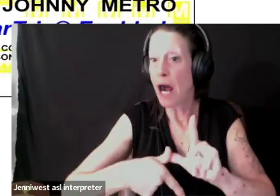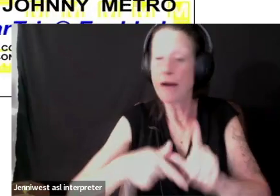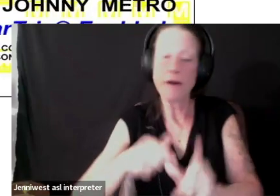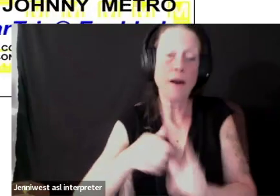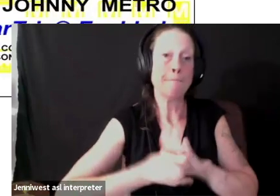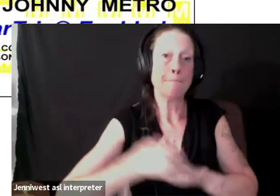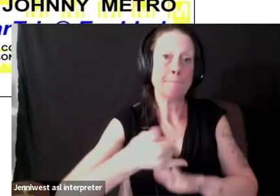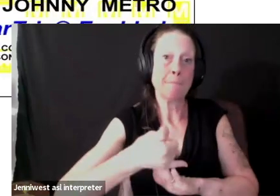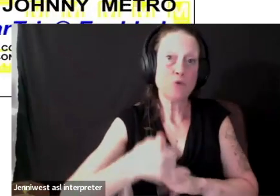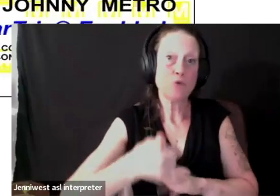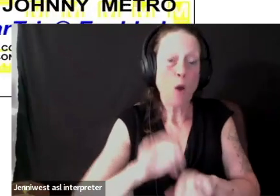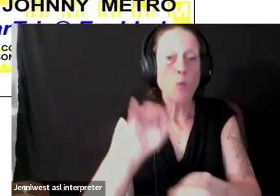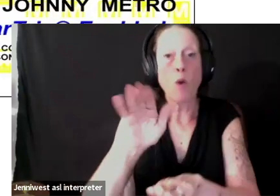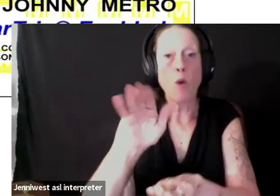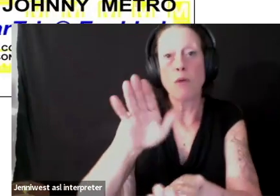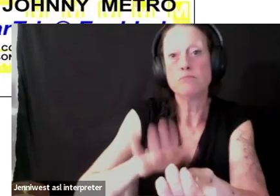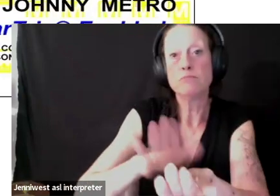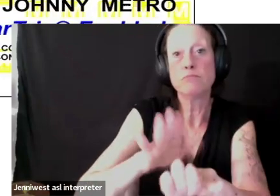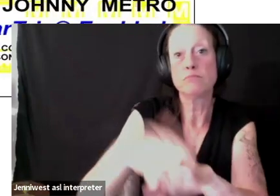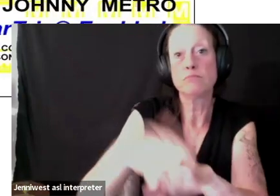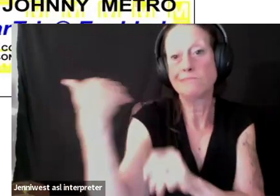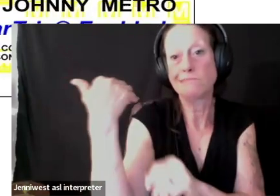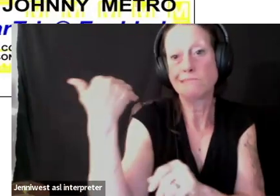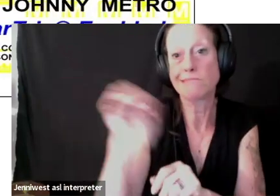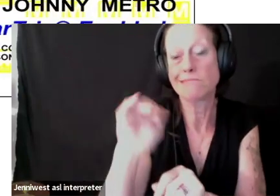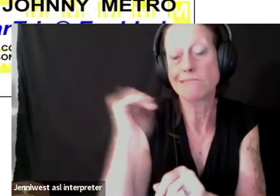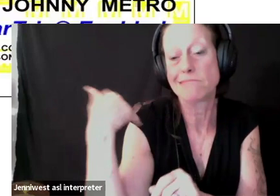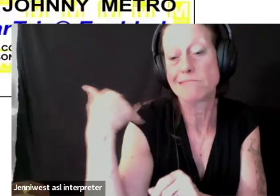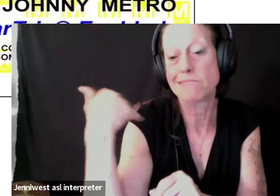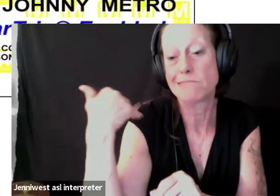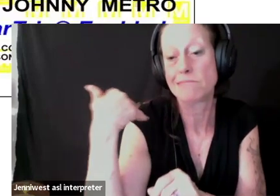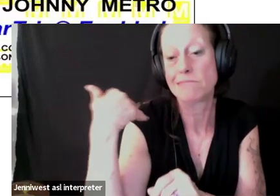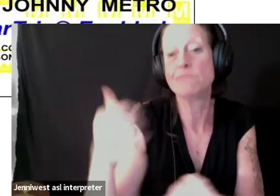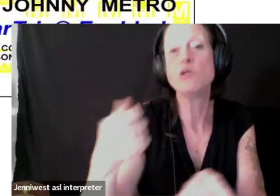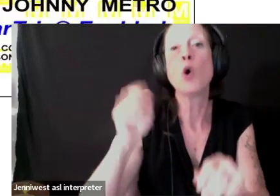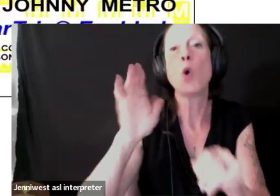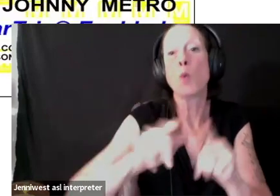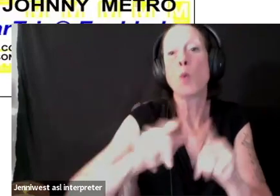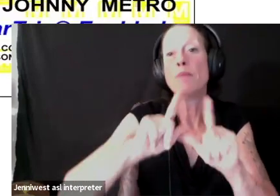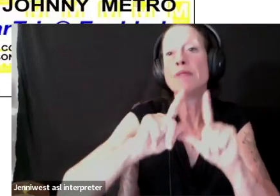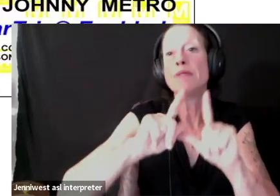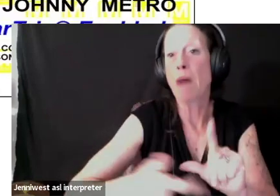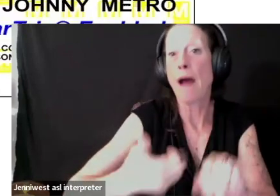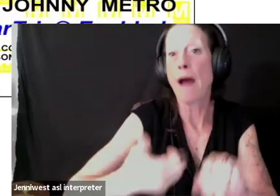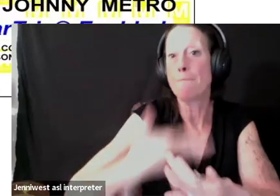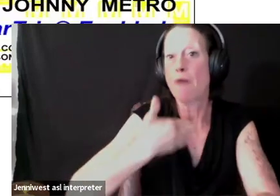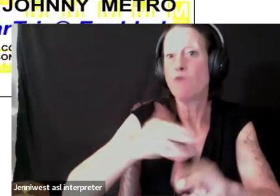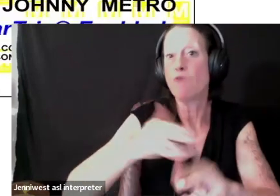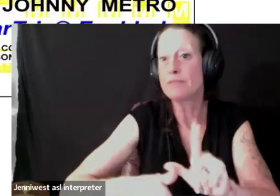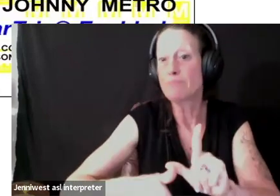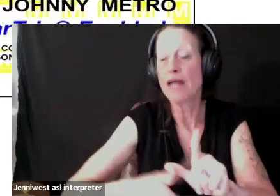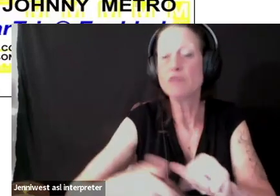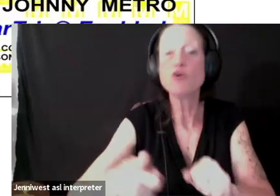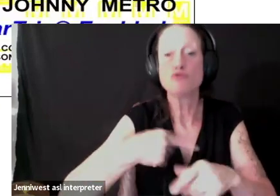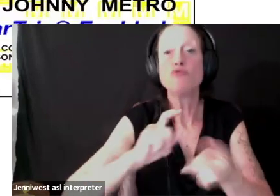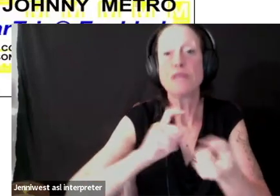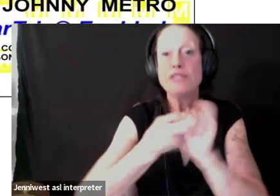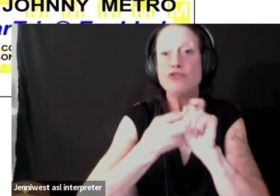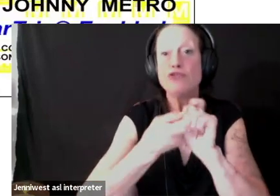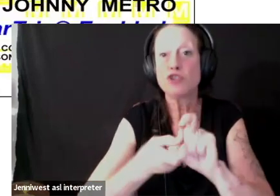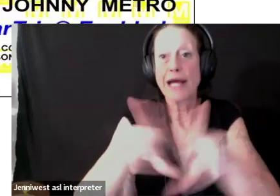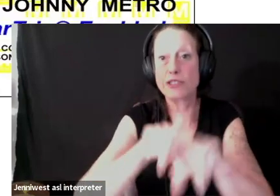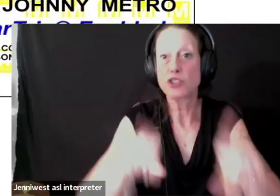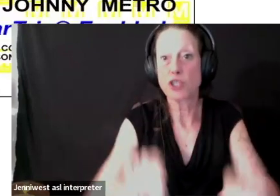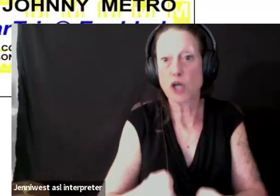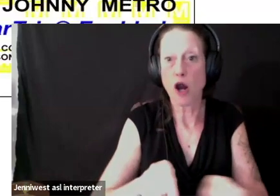it. So now with the application process, please put your email address on